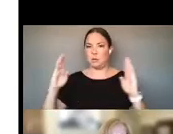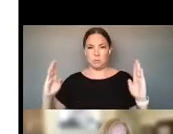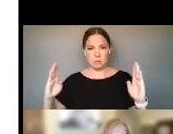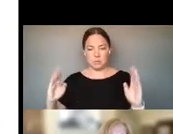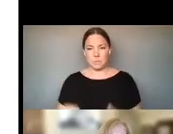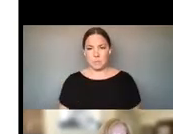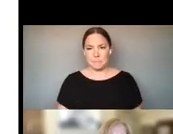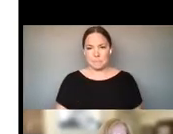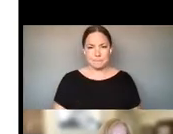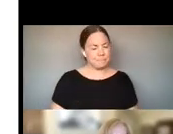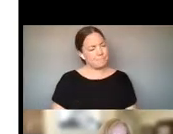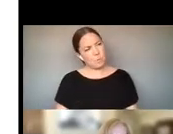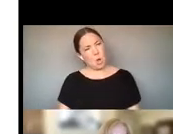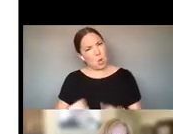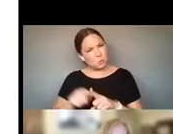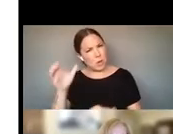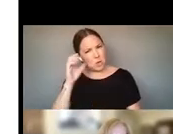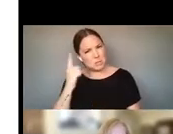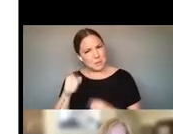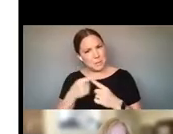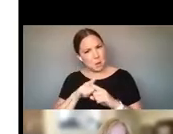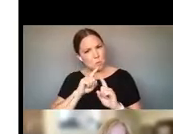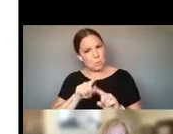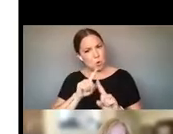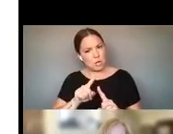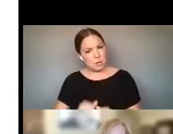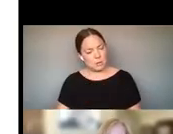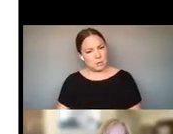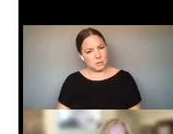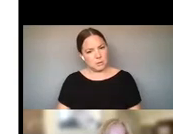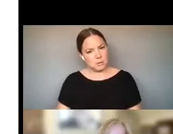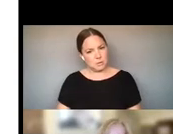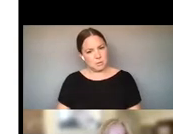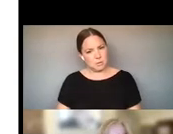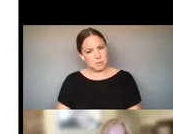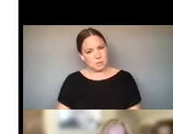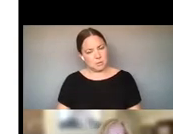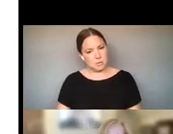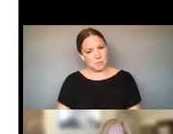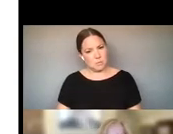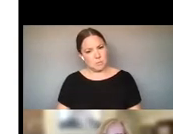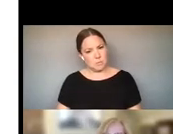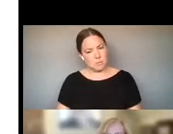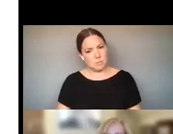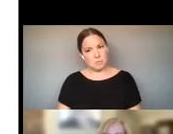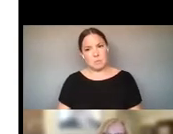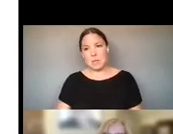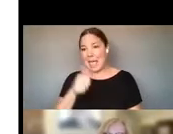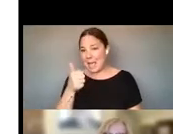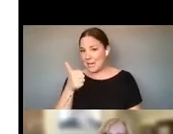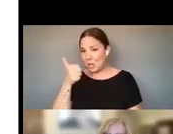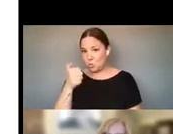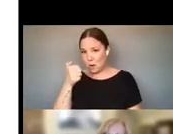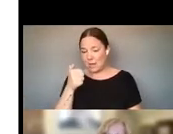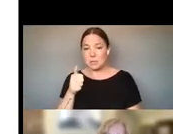a question about reporting. So for all of our NEA grants, and this includes the rescue plan grants,